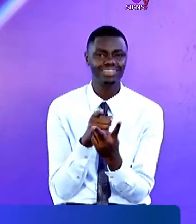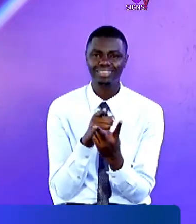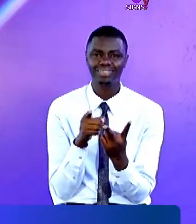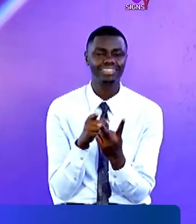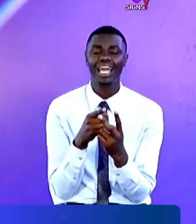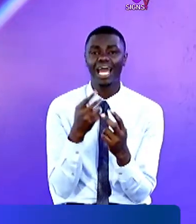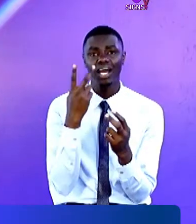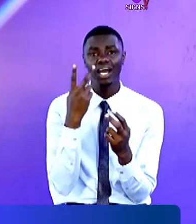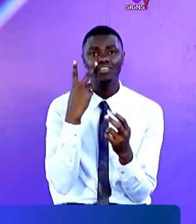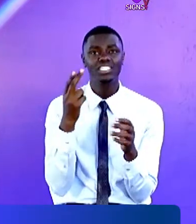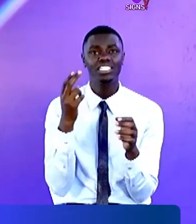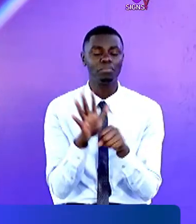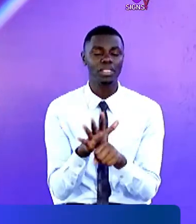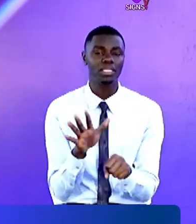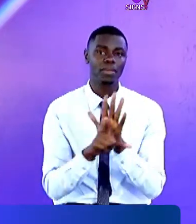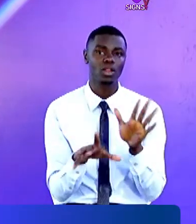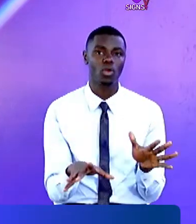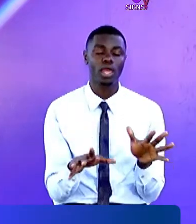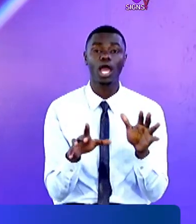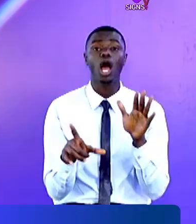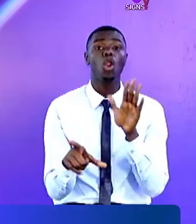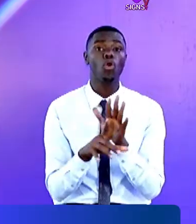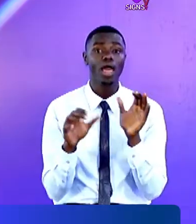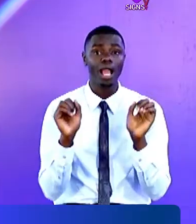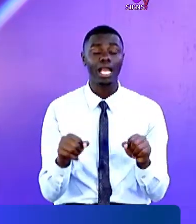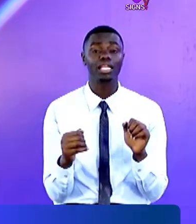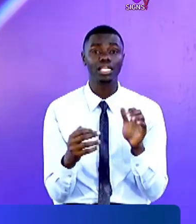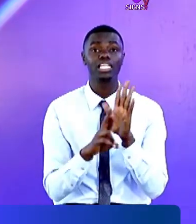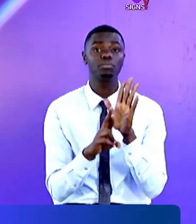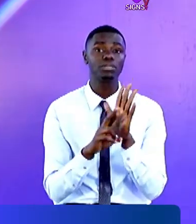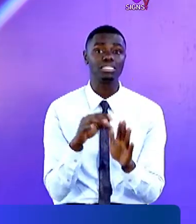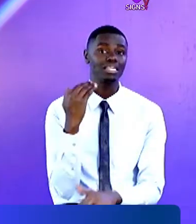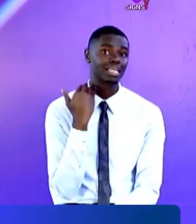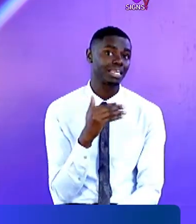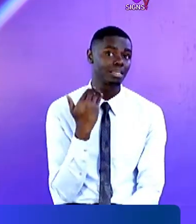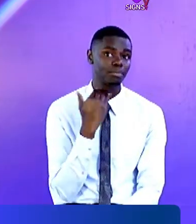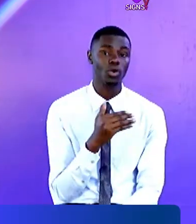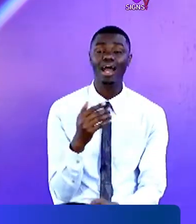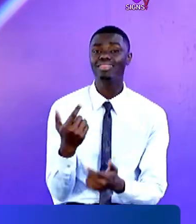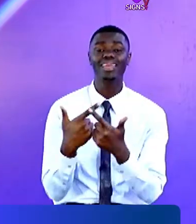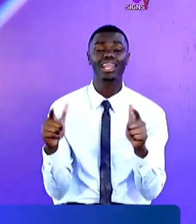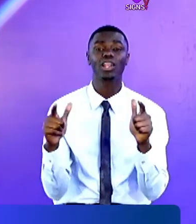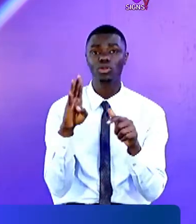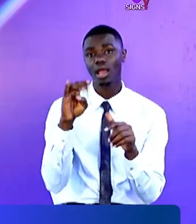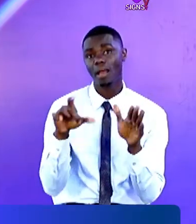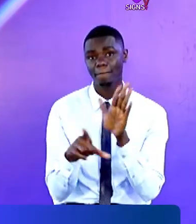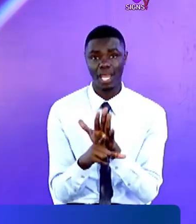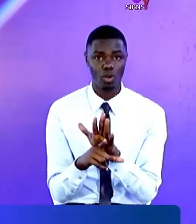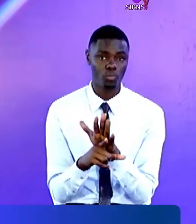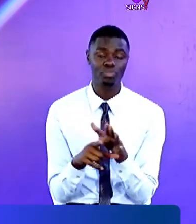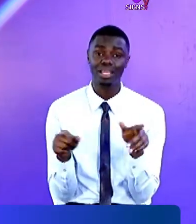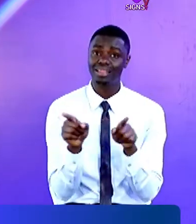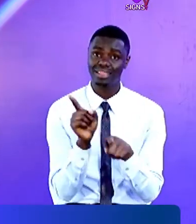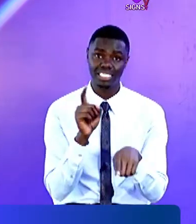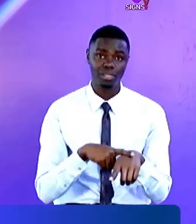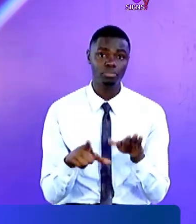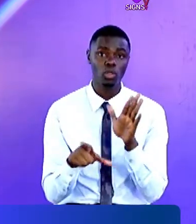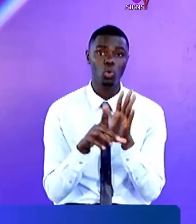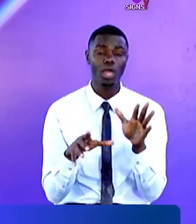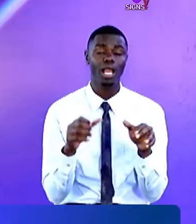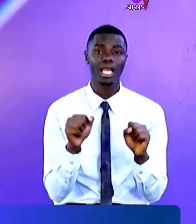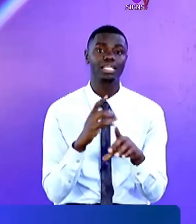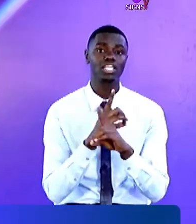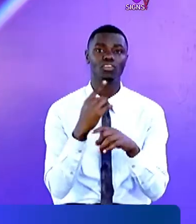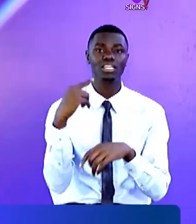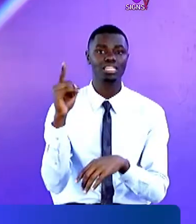lawyers. Do you know a lawyer can represent a criminal against you? And they're allowed by law, by the way, isn't it? At the same time, a lawyer can defend the right